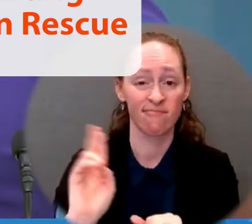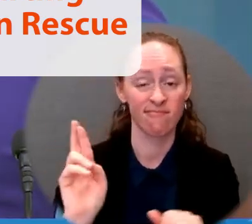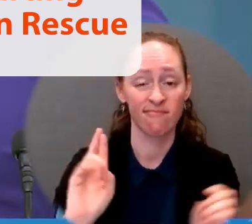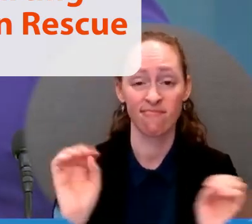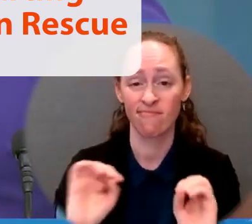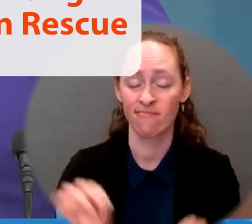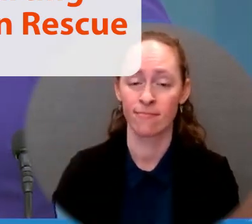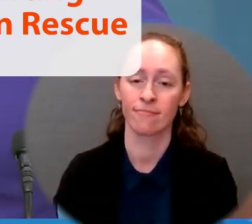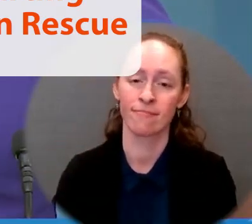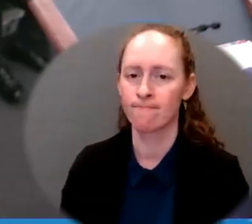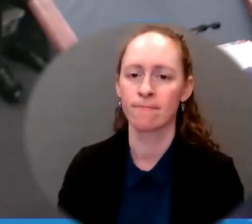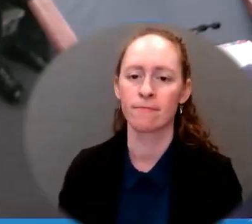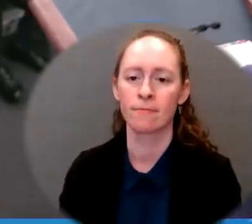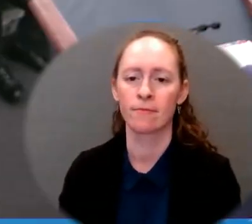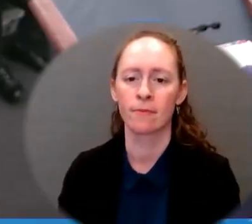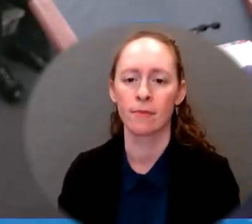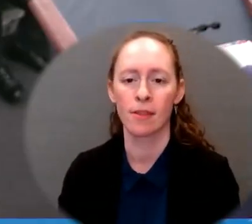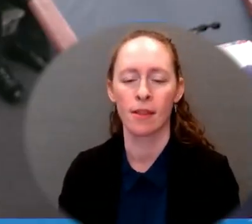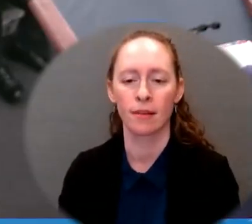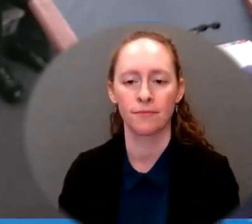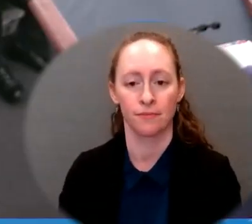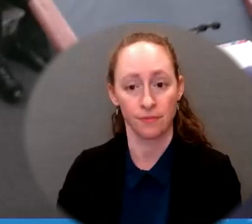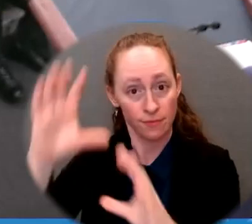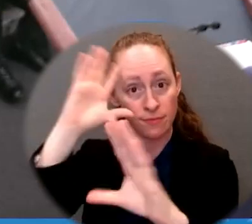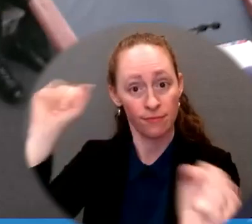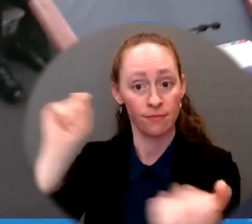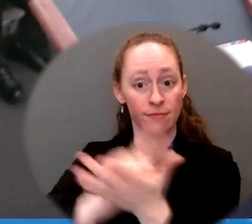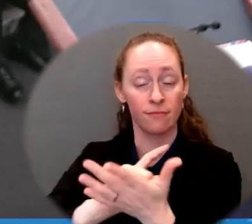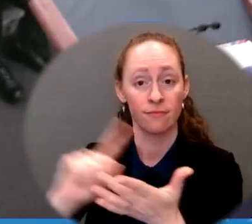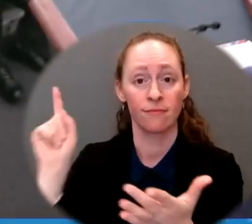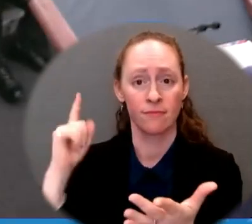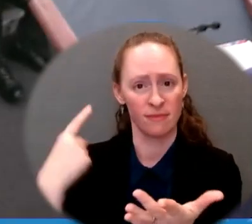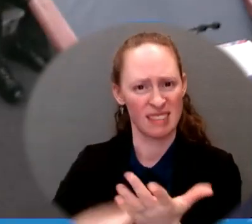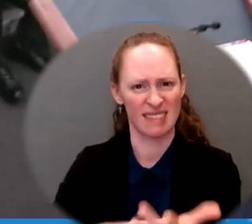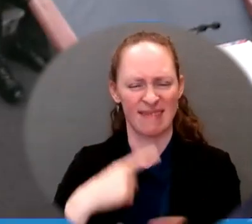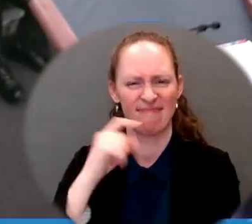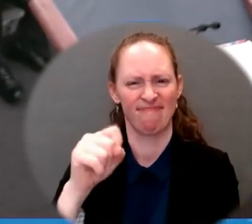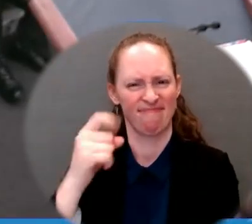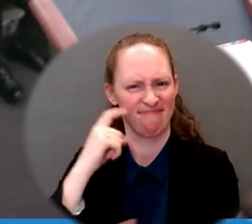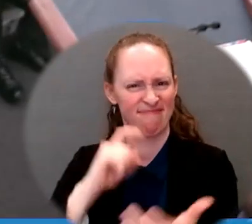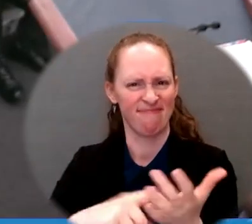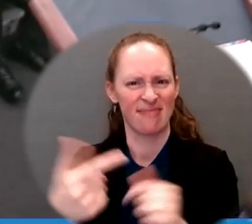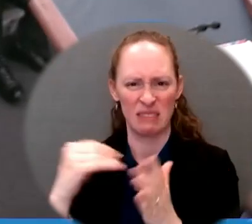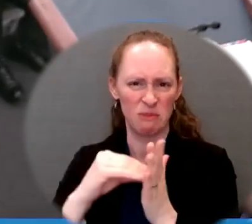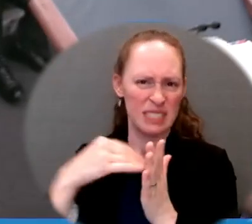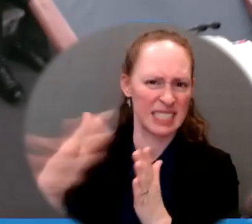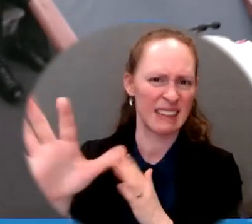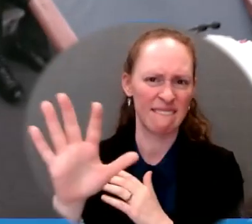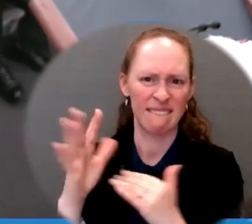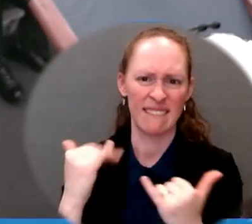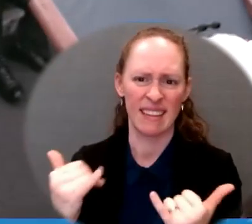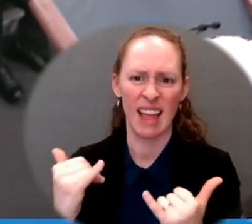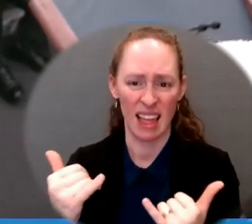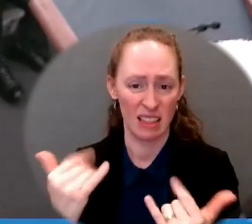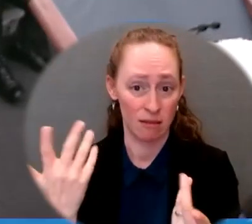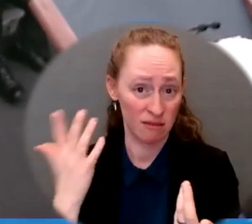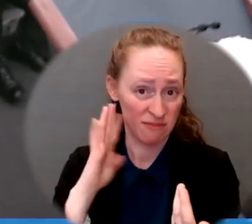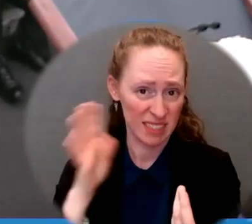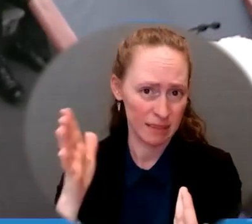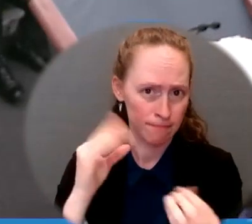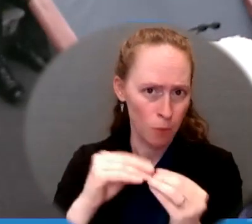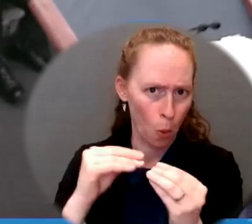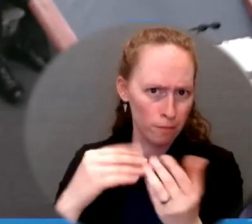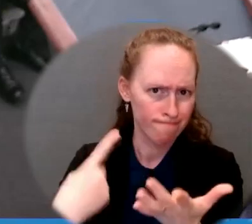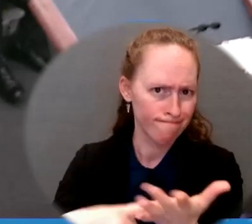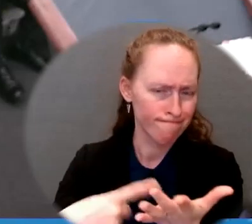only congressional Democrats passed, they did it on their own. The gas prices are still too high, and he said he'd have more to say on the issue this week. Yes. Can you give us a sense of what